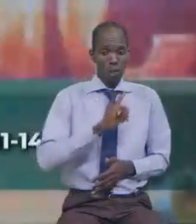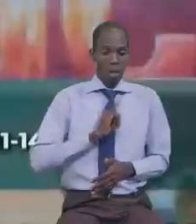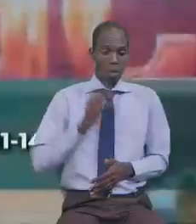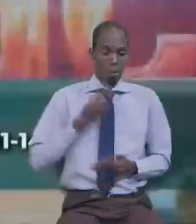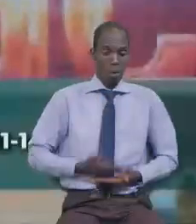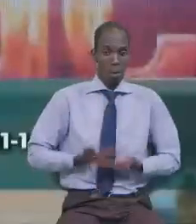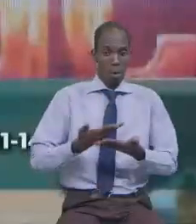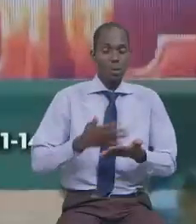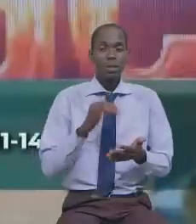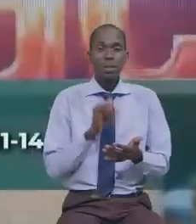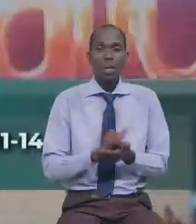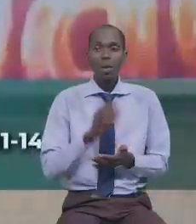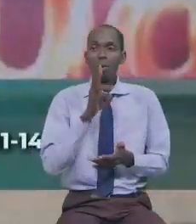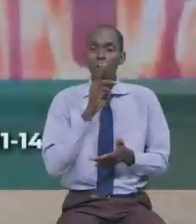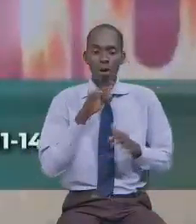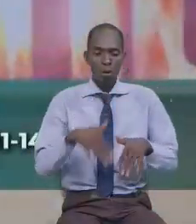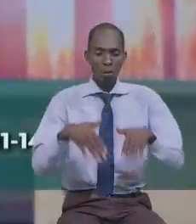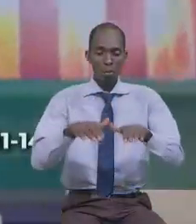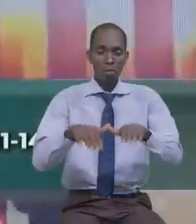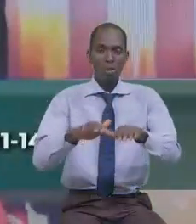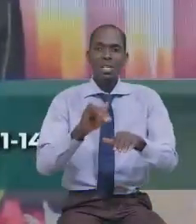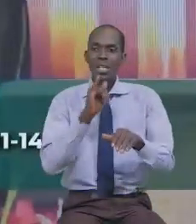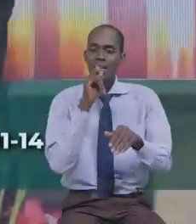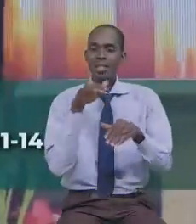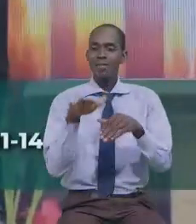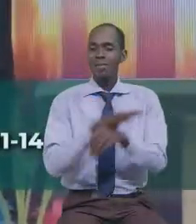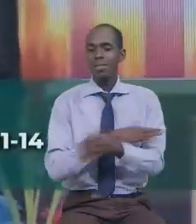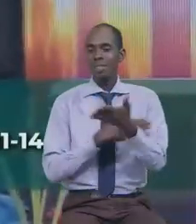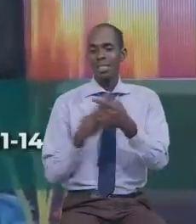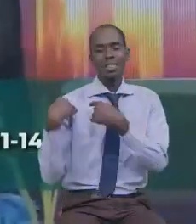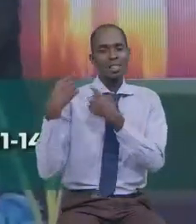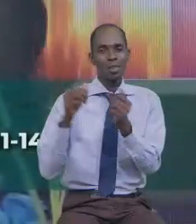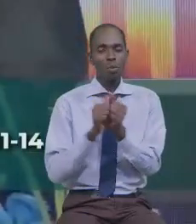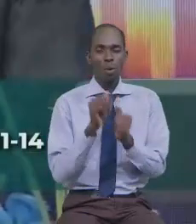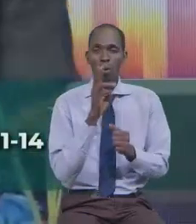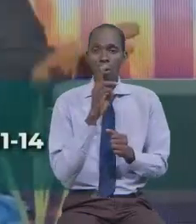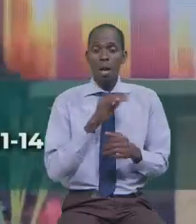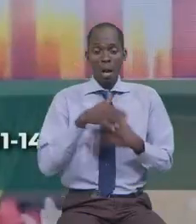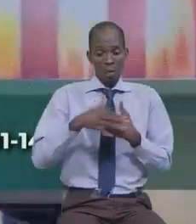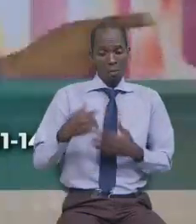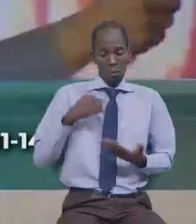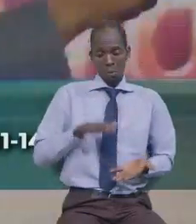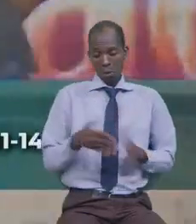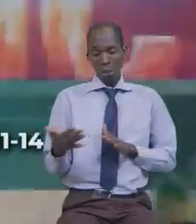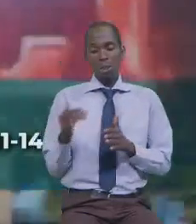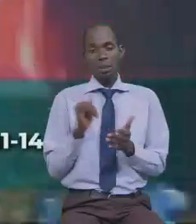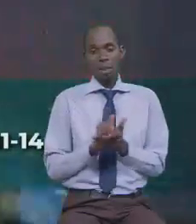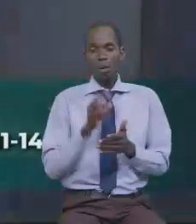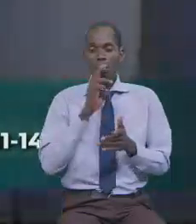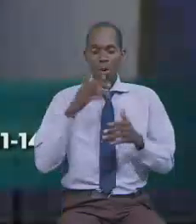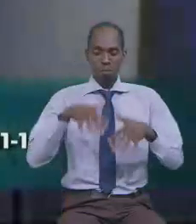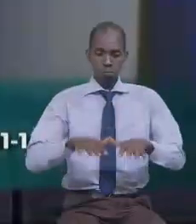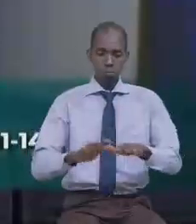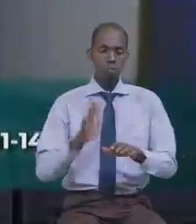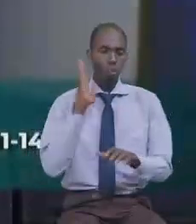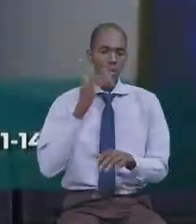there filled with water. And after we have gone, that ocean will still be filled with water. The